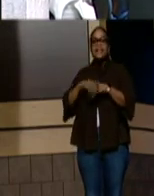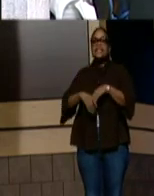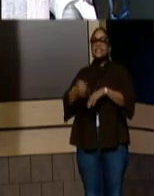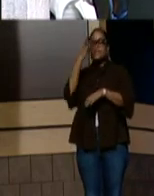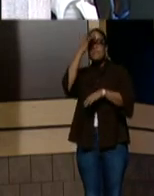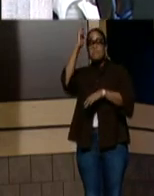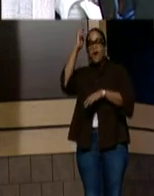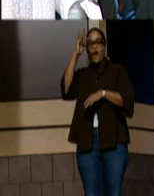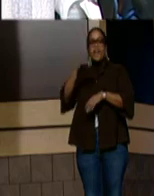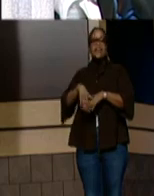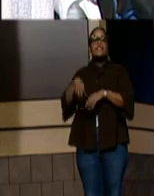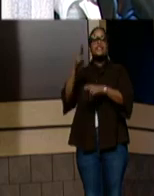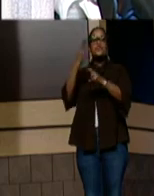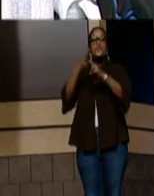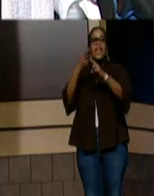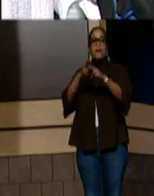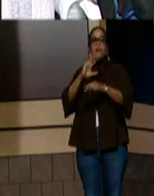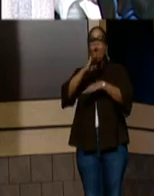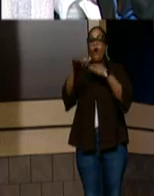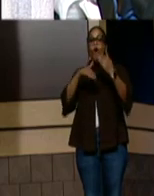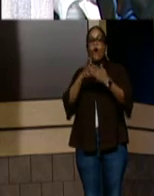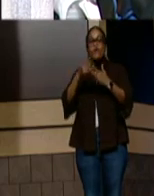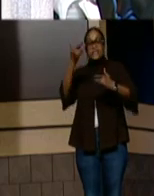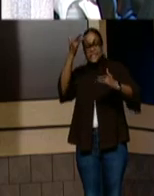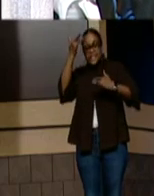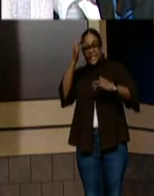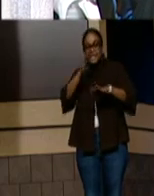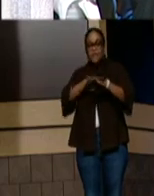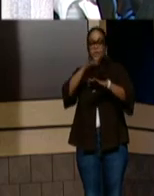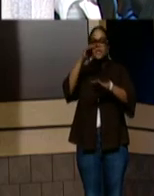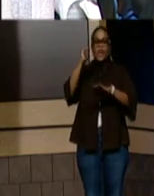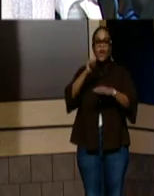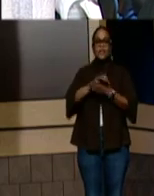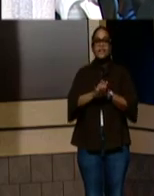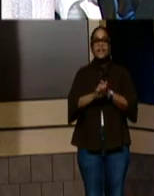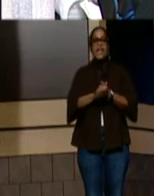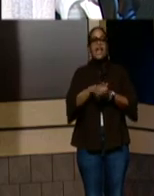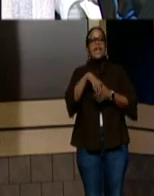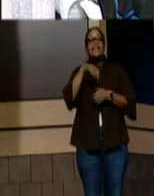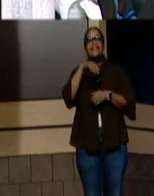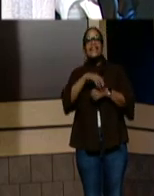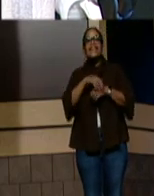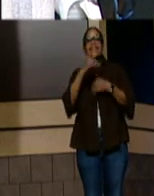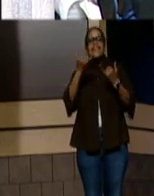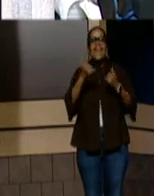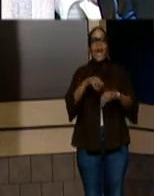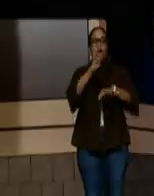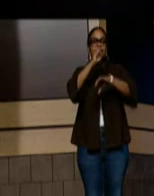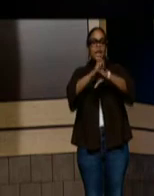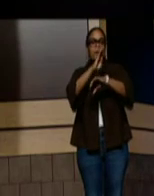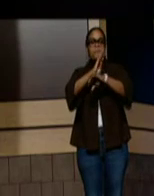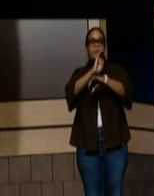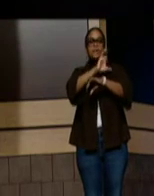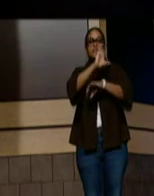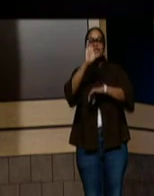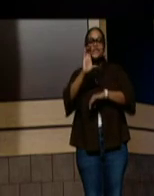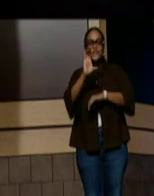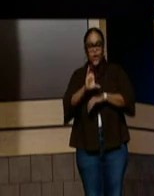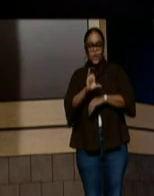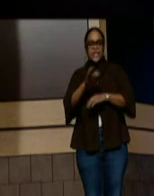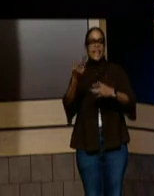was calling out? This man is a genius. Now poor Salem is stuck with me. That's but not true. This man is